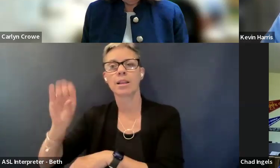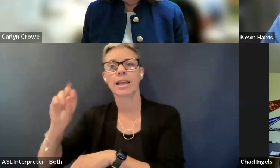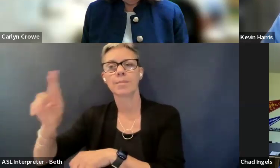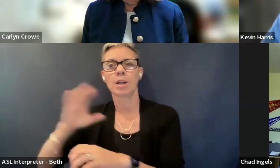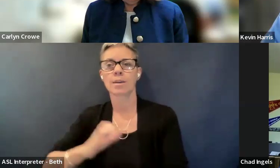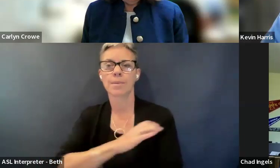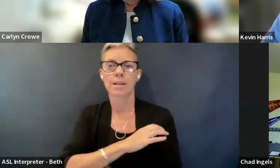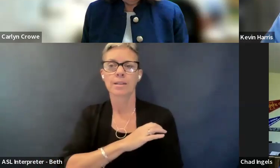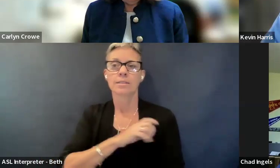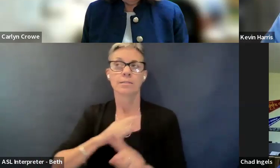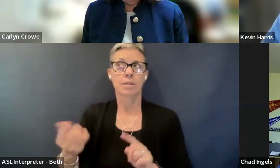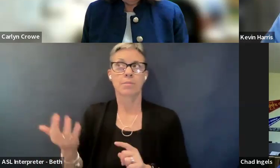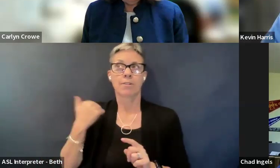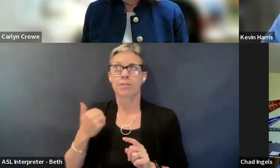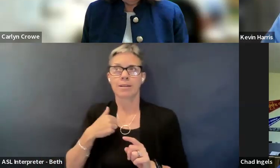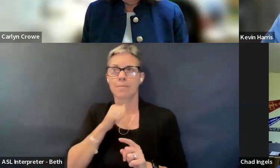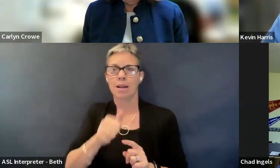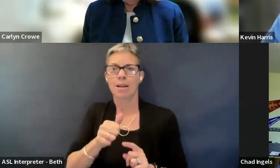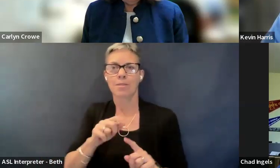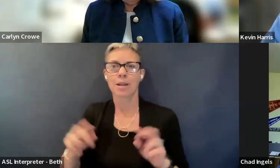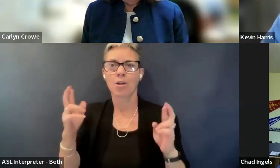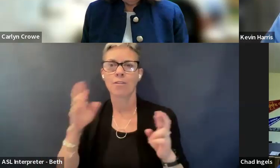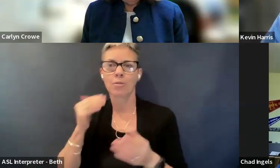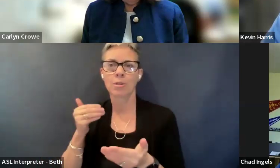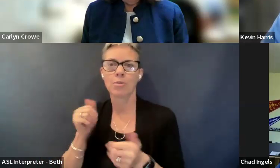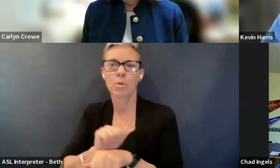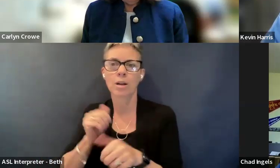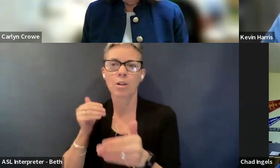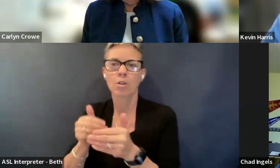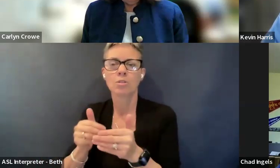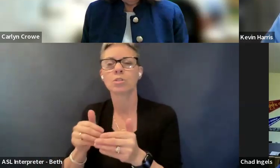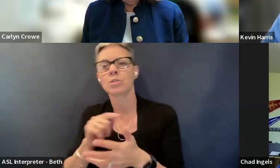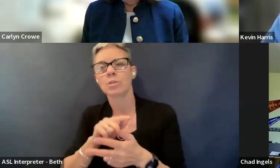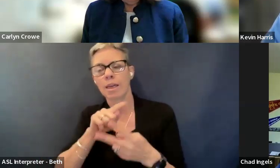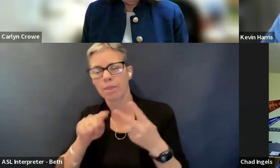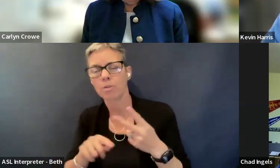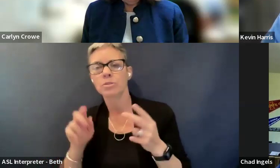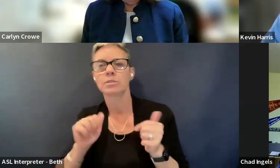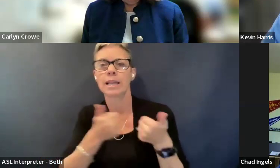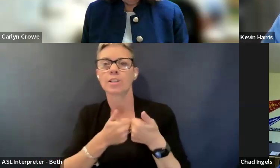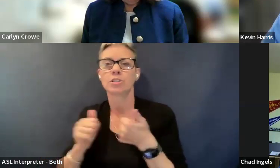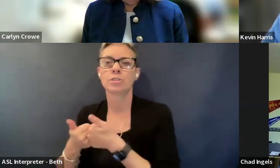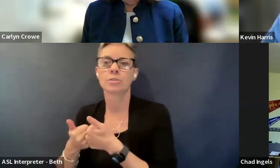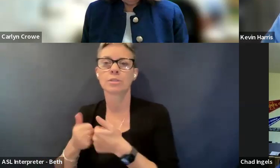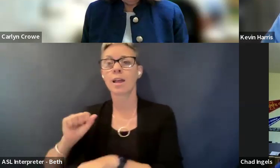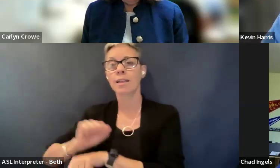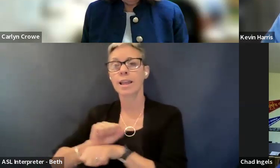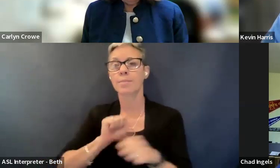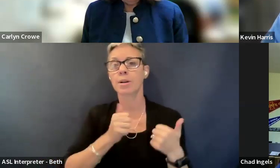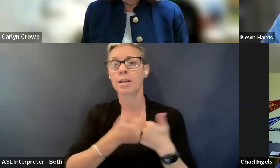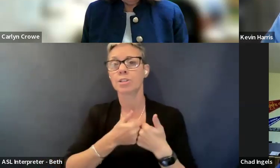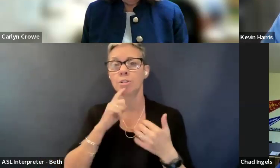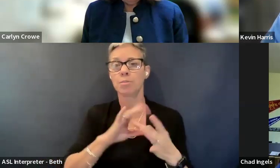been previously, so I'm going to hopefully work a little closer with some of these issues. And the labor issue that was brought up